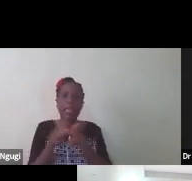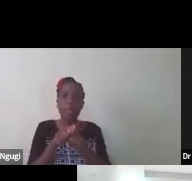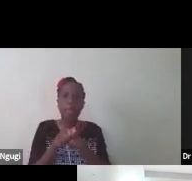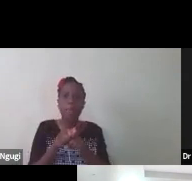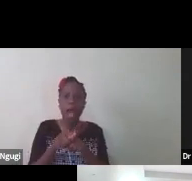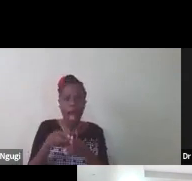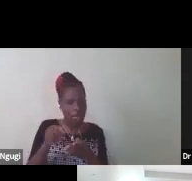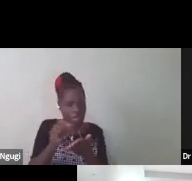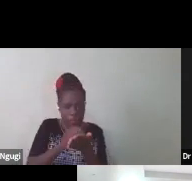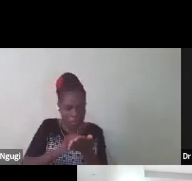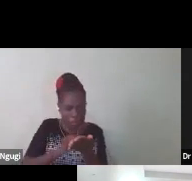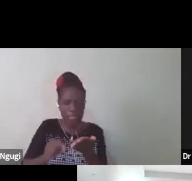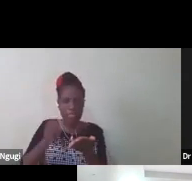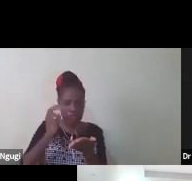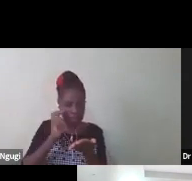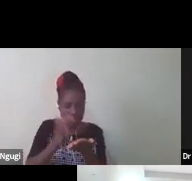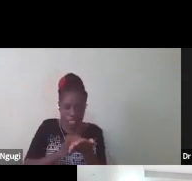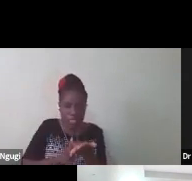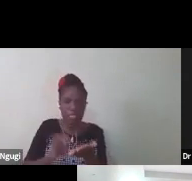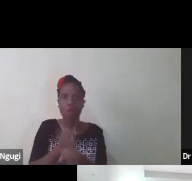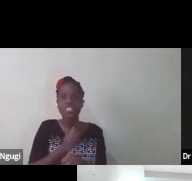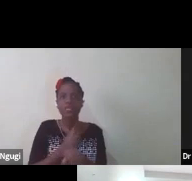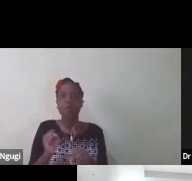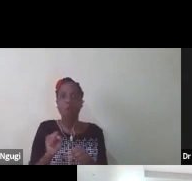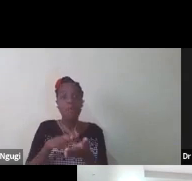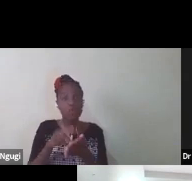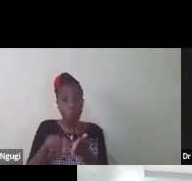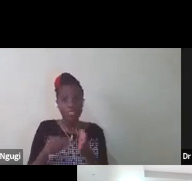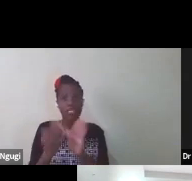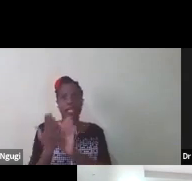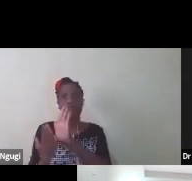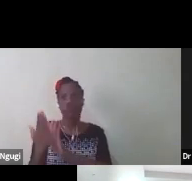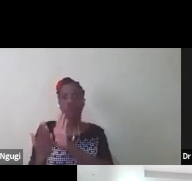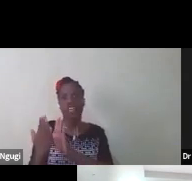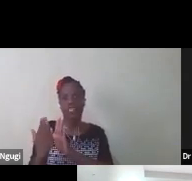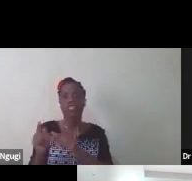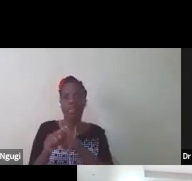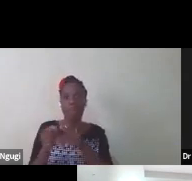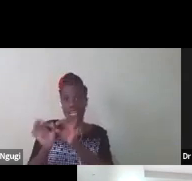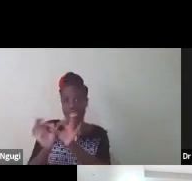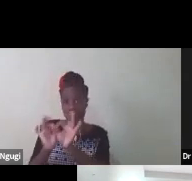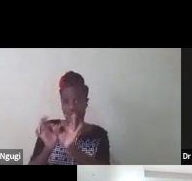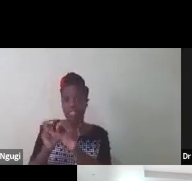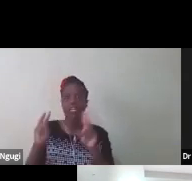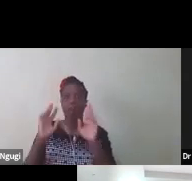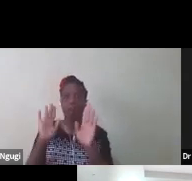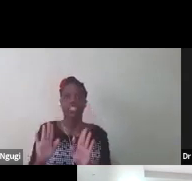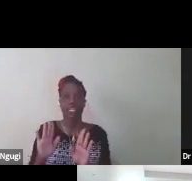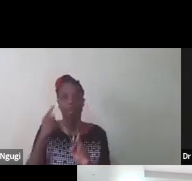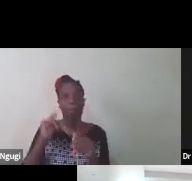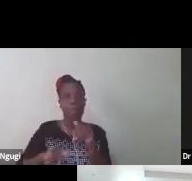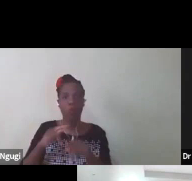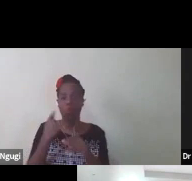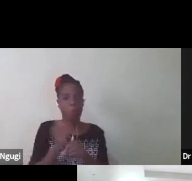English, but then it can be provided face-to-face for them and translated for them. So I would say it